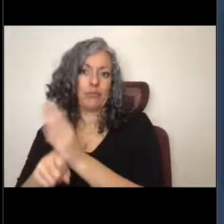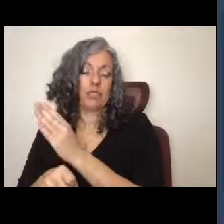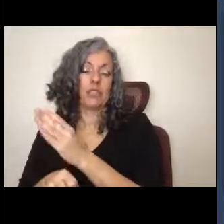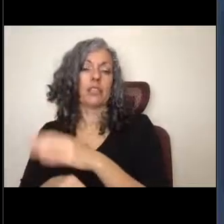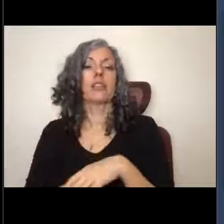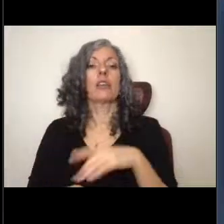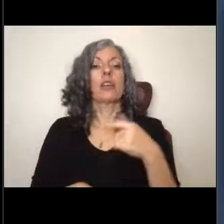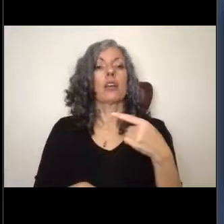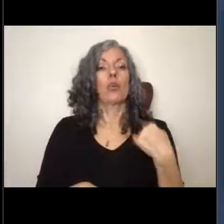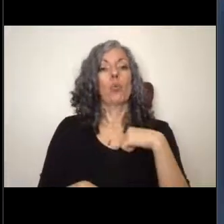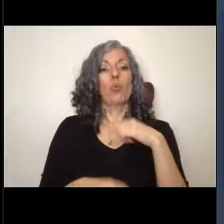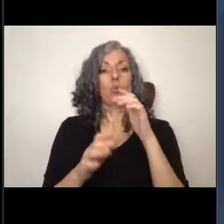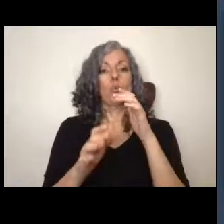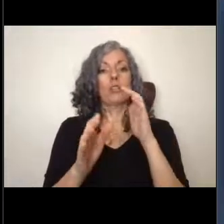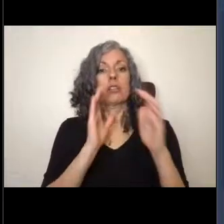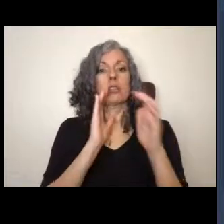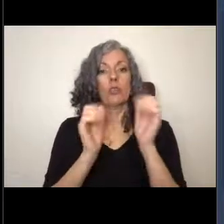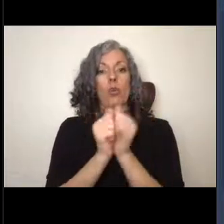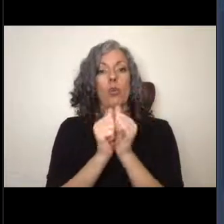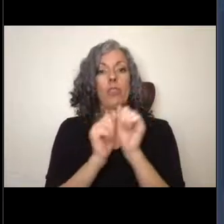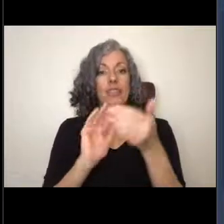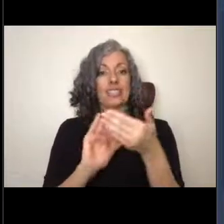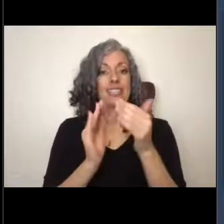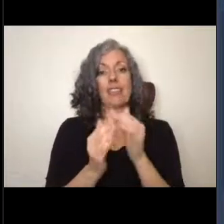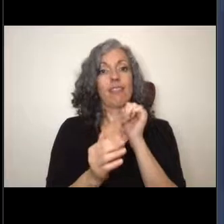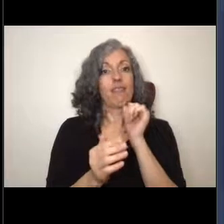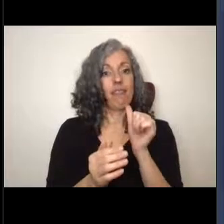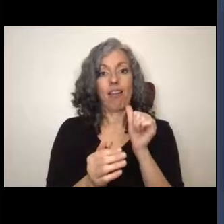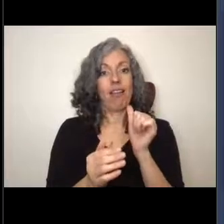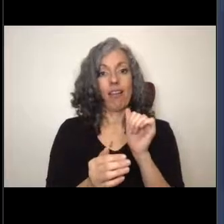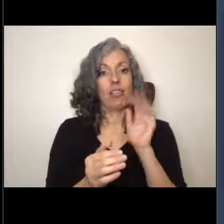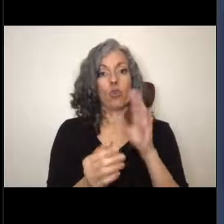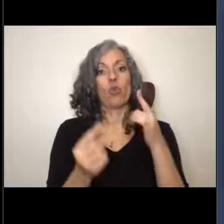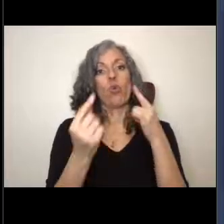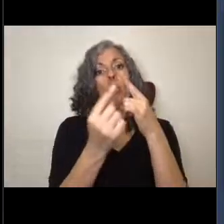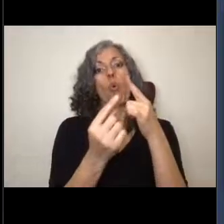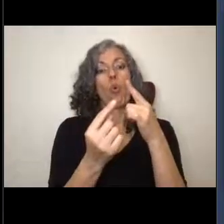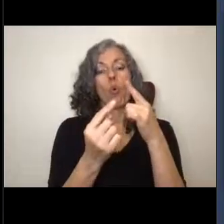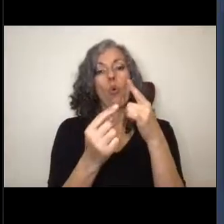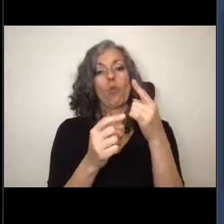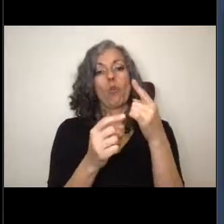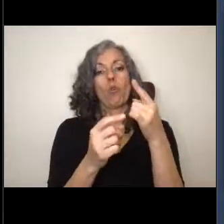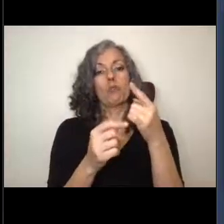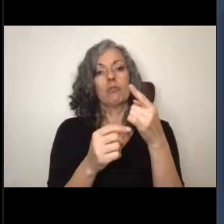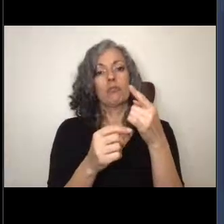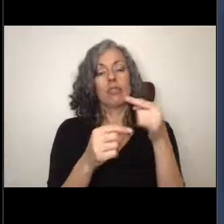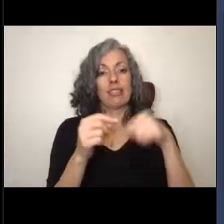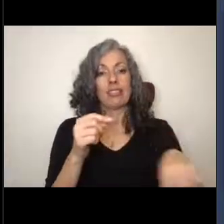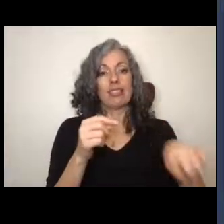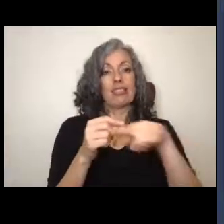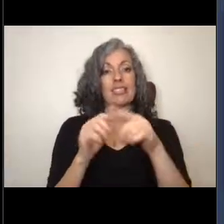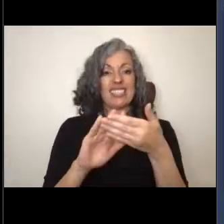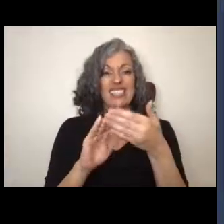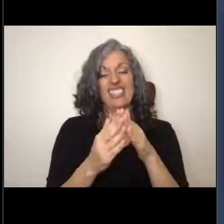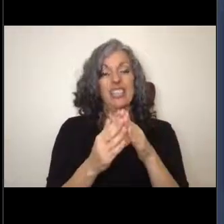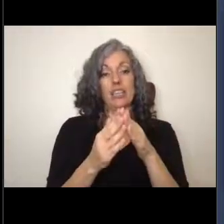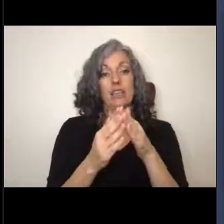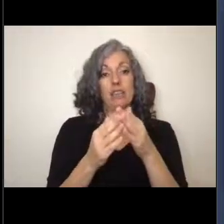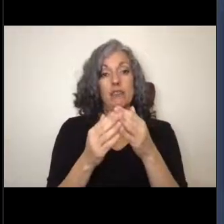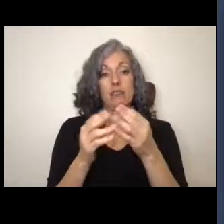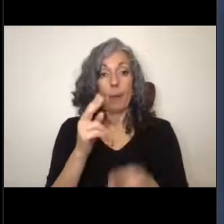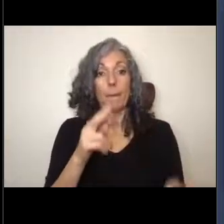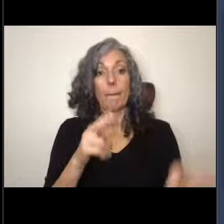say that they do not intend to upgrade any of these facilities within this neighborhood. They feel that the class